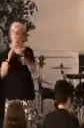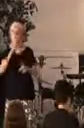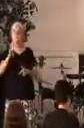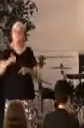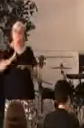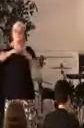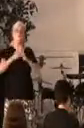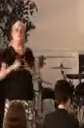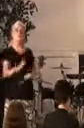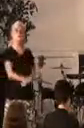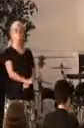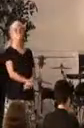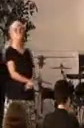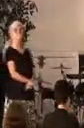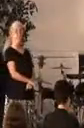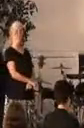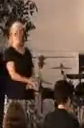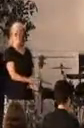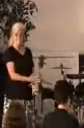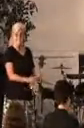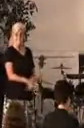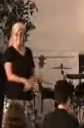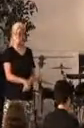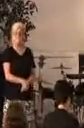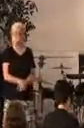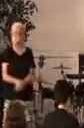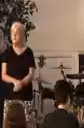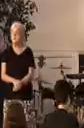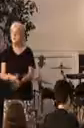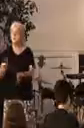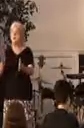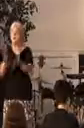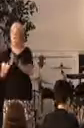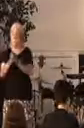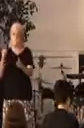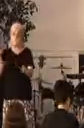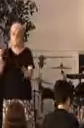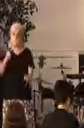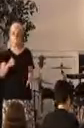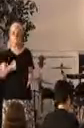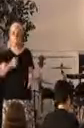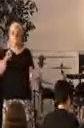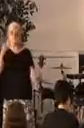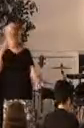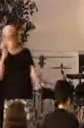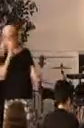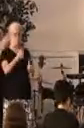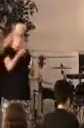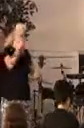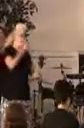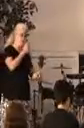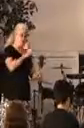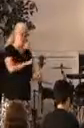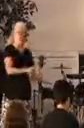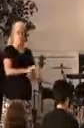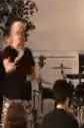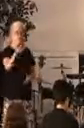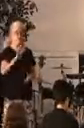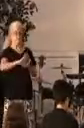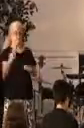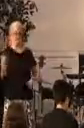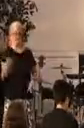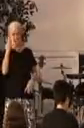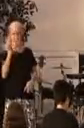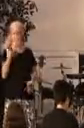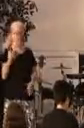quiet. Lord, I pray that when the pushback comes, that none of us will respond with anger, and none of us